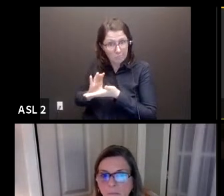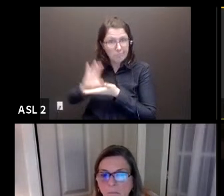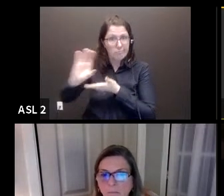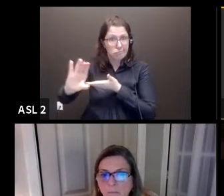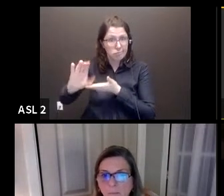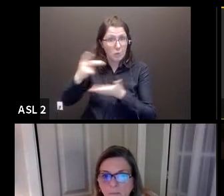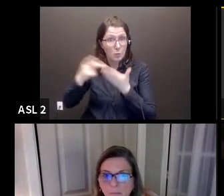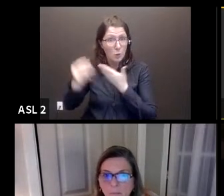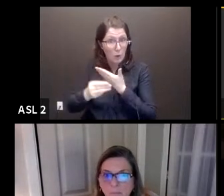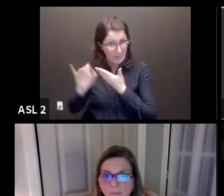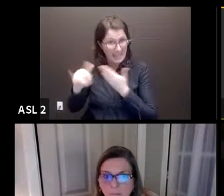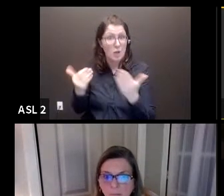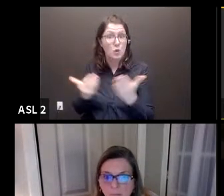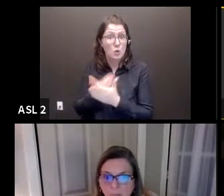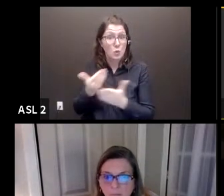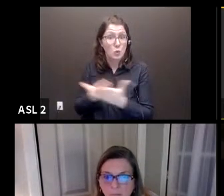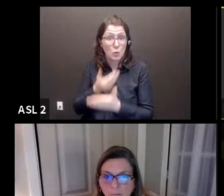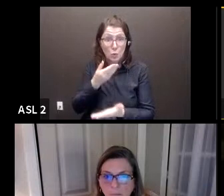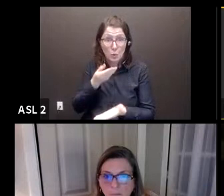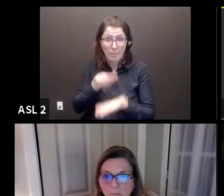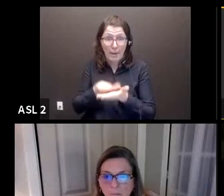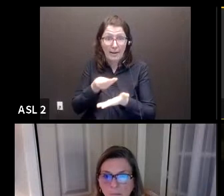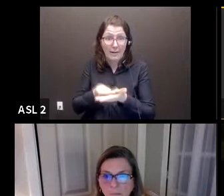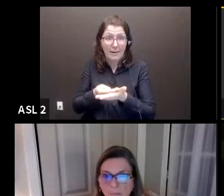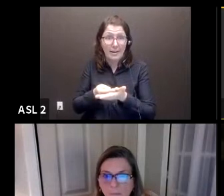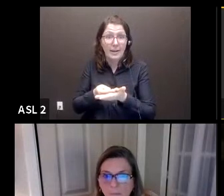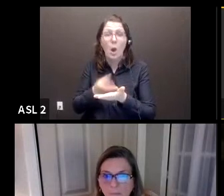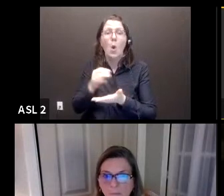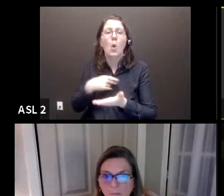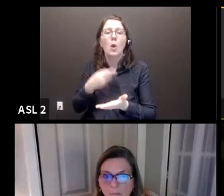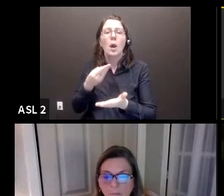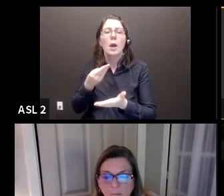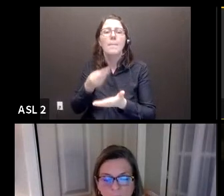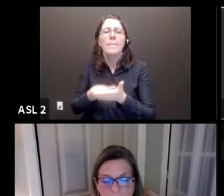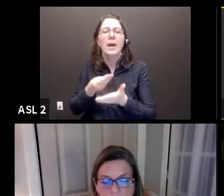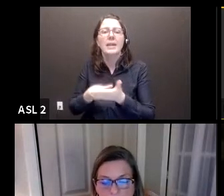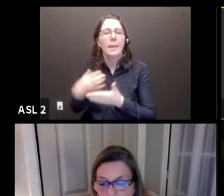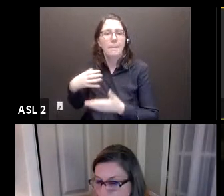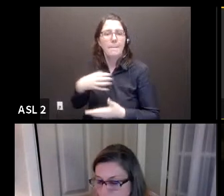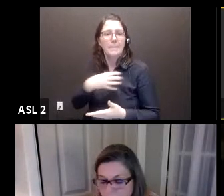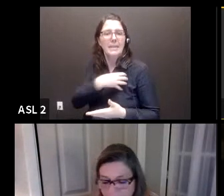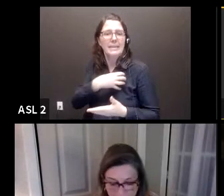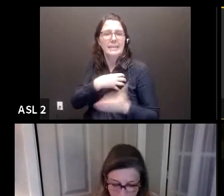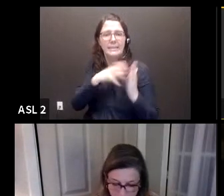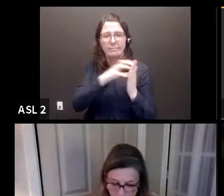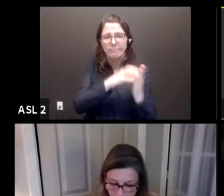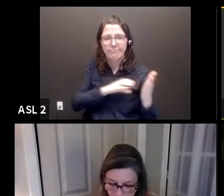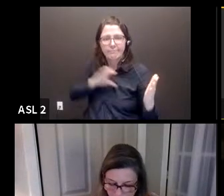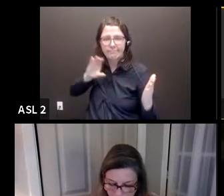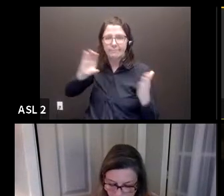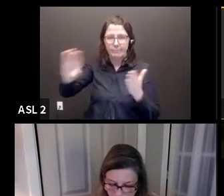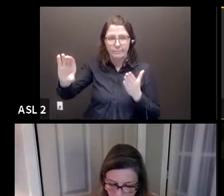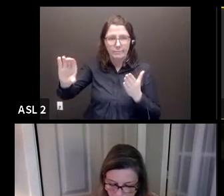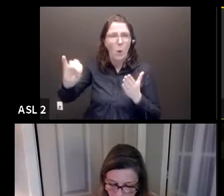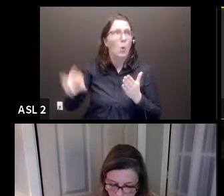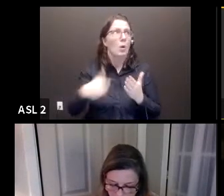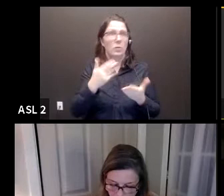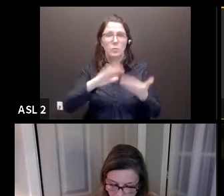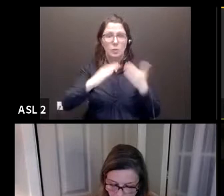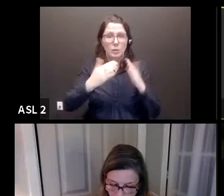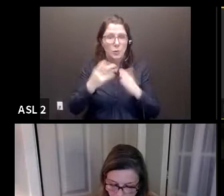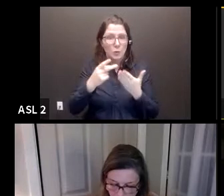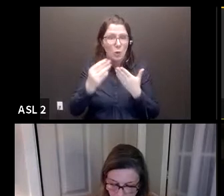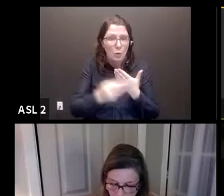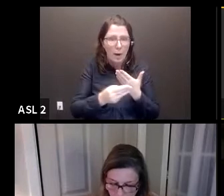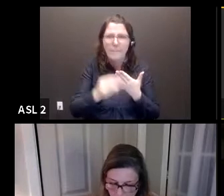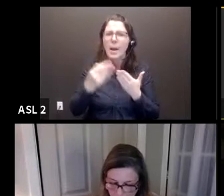that new funds that the city is dedicating to it or did they remove funds from the police or another uh municipal program to fund